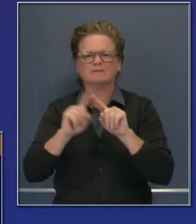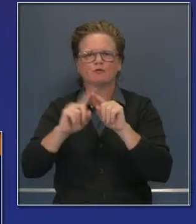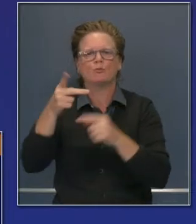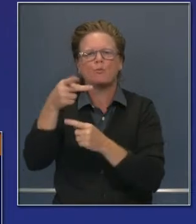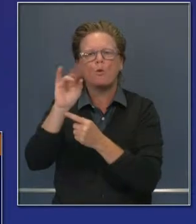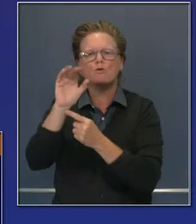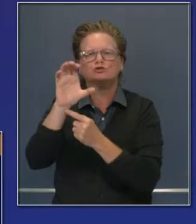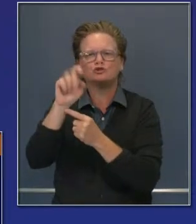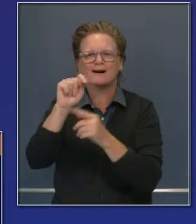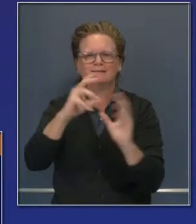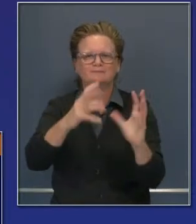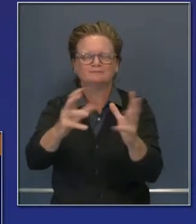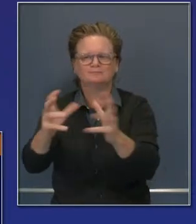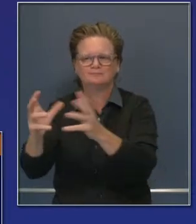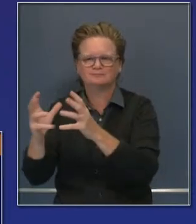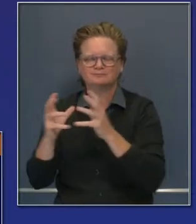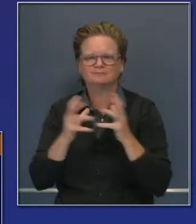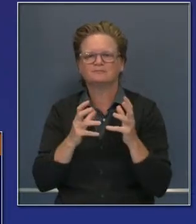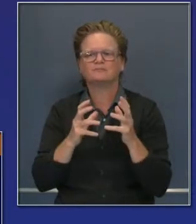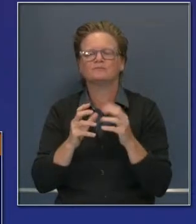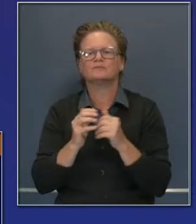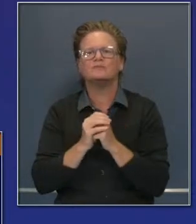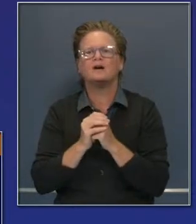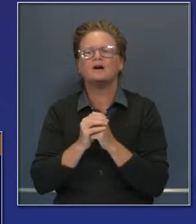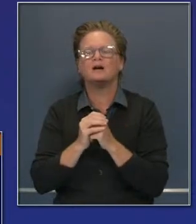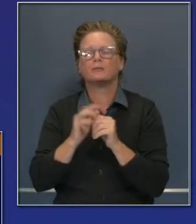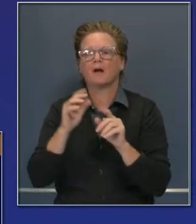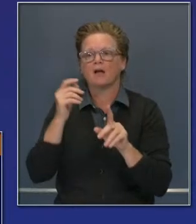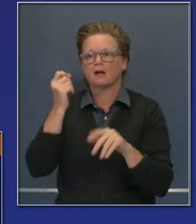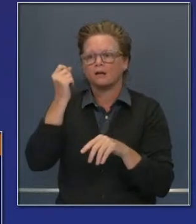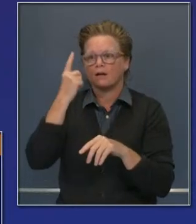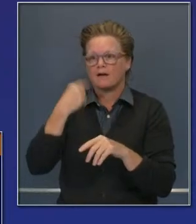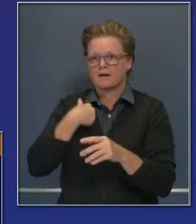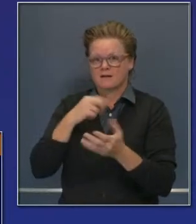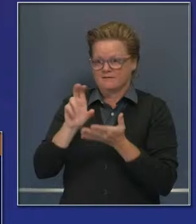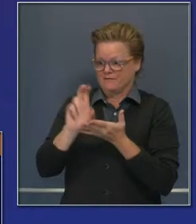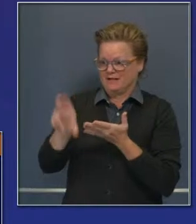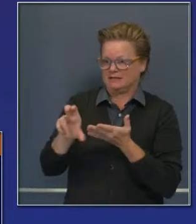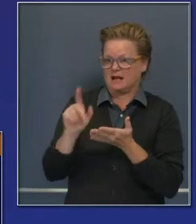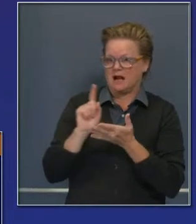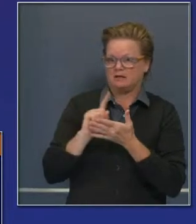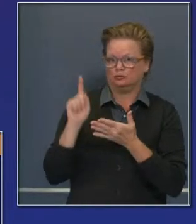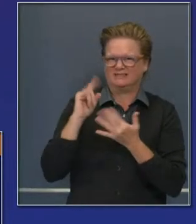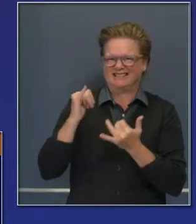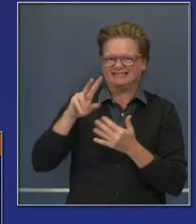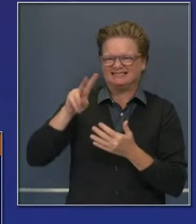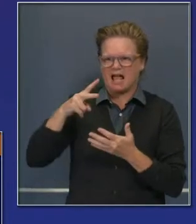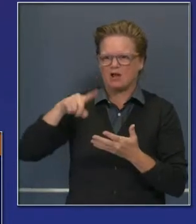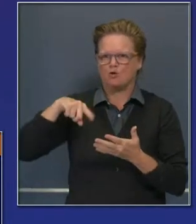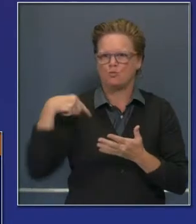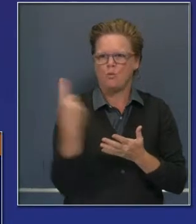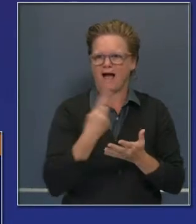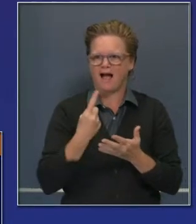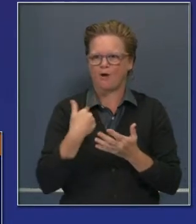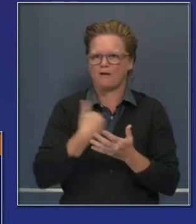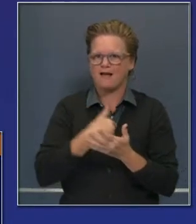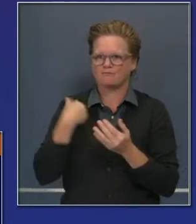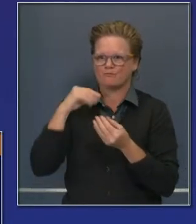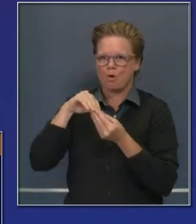cause. Today, we're announcing the second round of awards. And again, this is happening